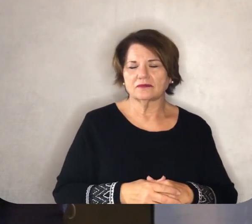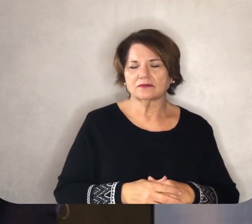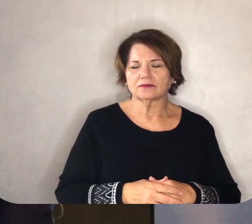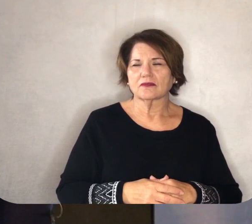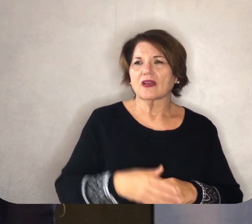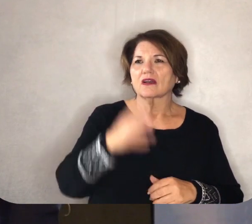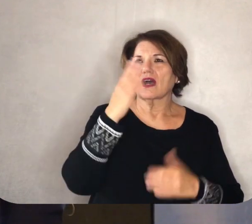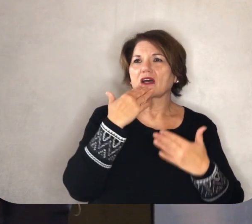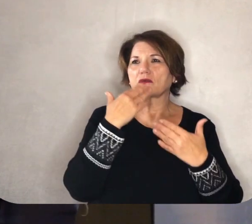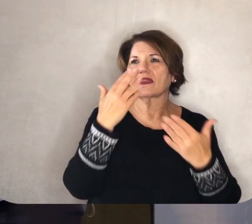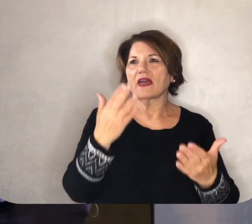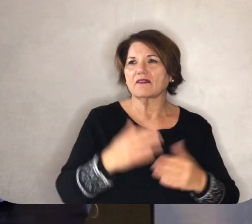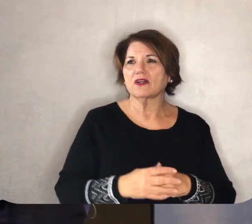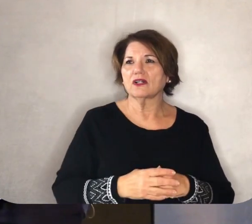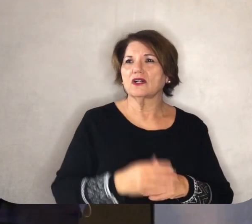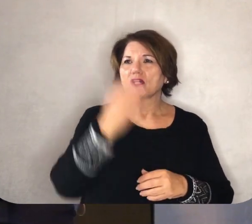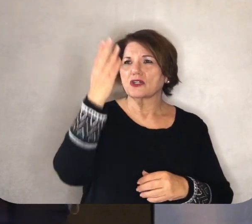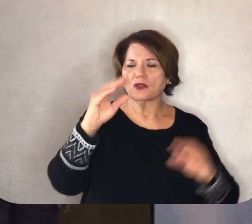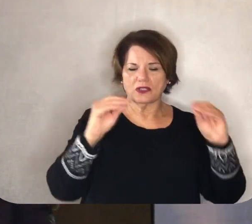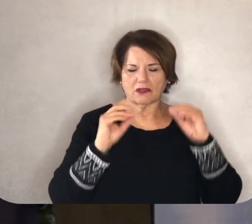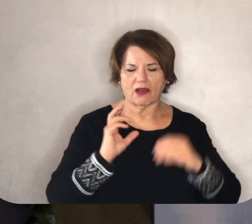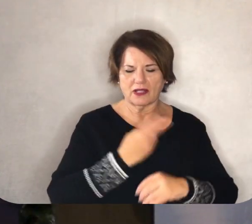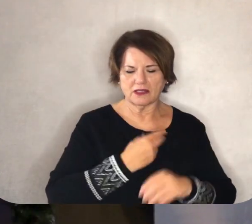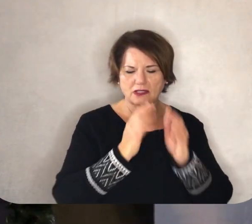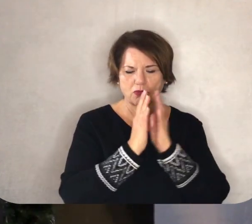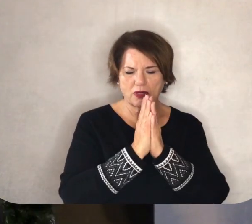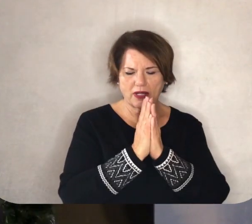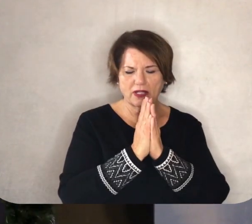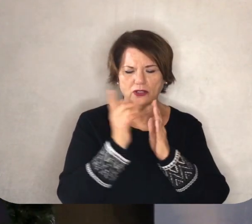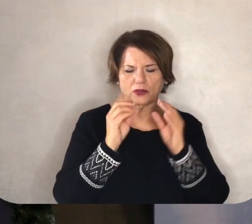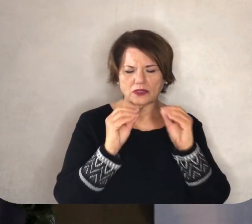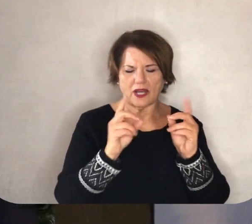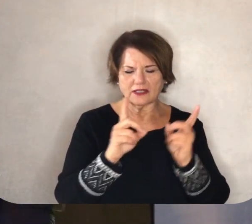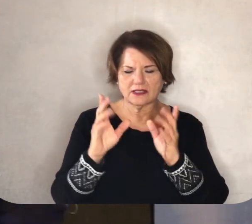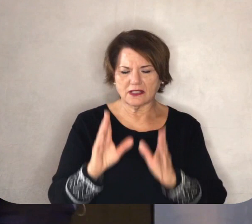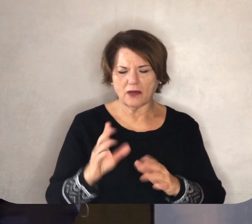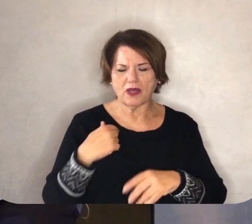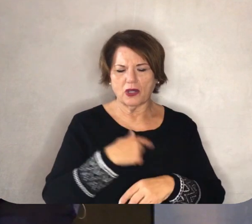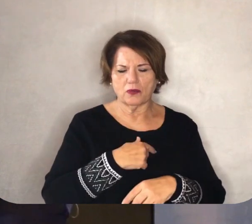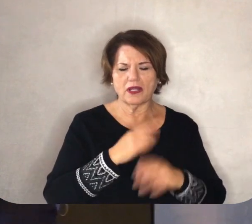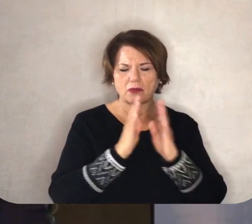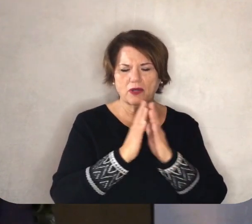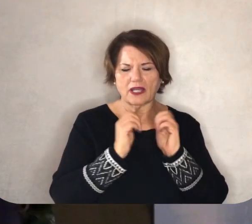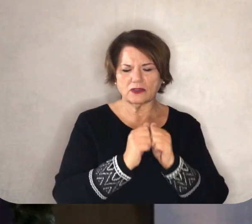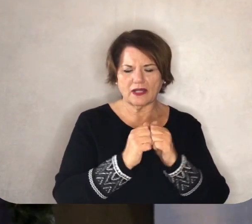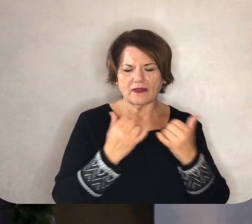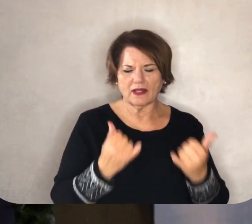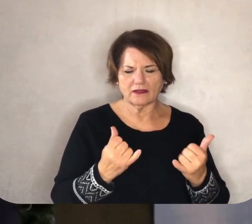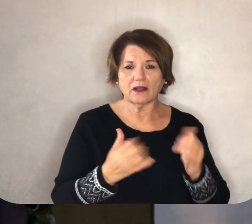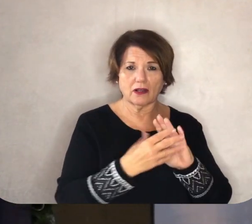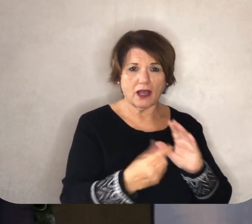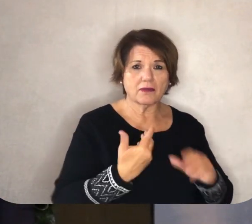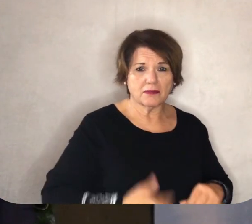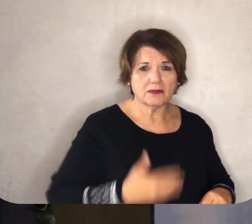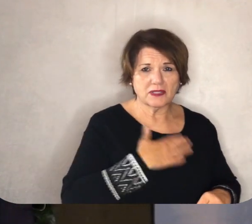And God, we're thankful that you have taught us a prayer, that you taught your disciples to pray, that we pray together now, praying, "Our